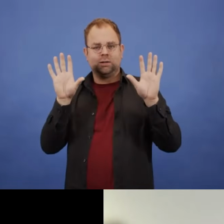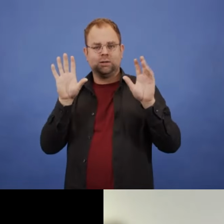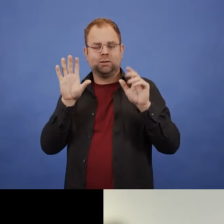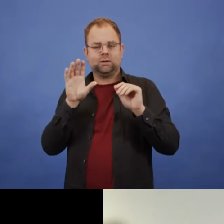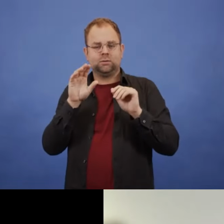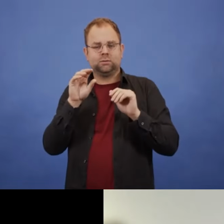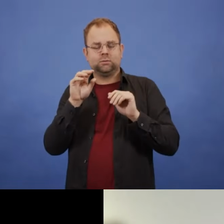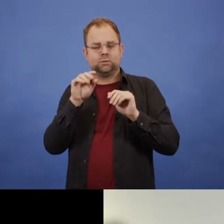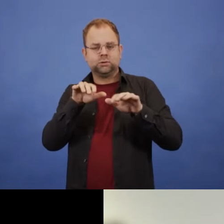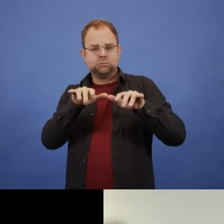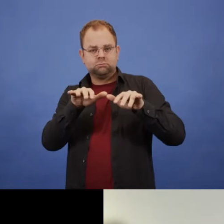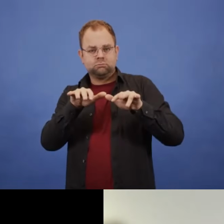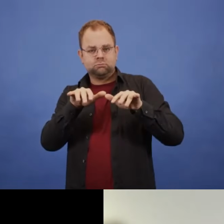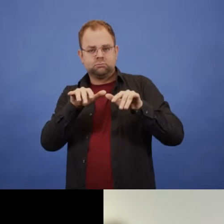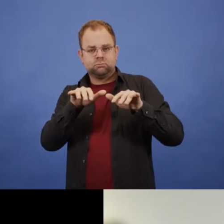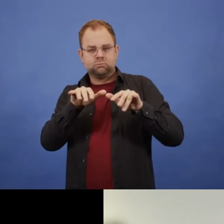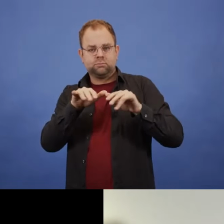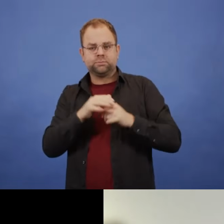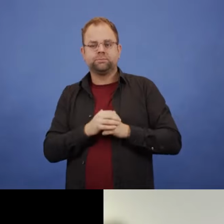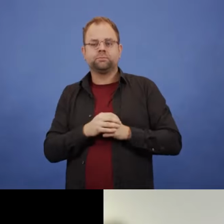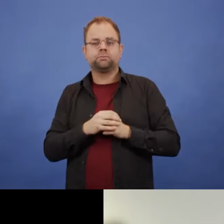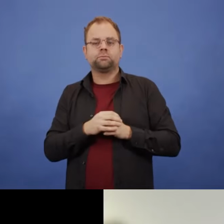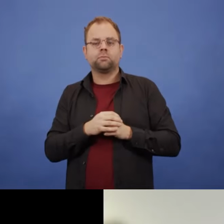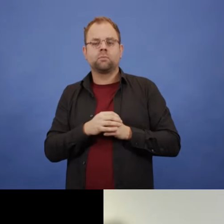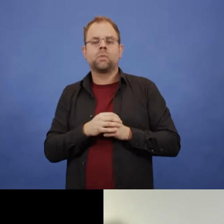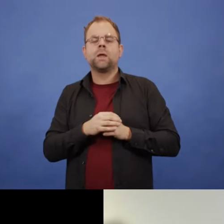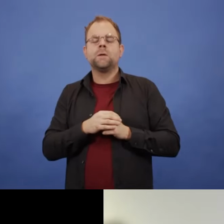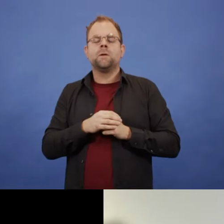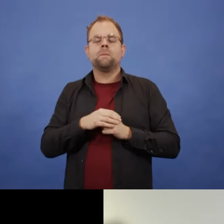So basically, when a person with